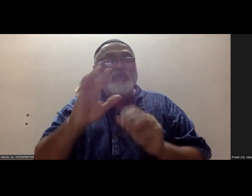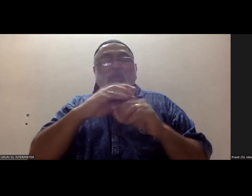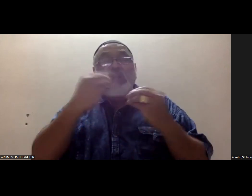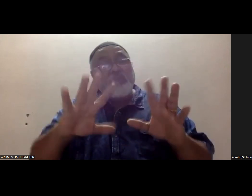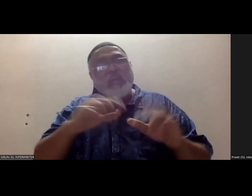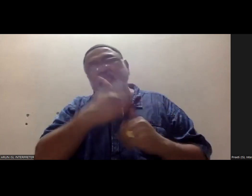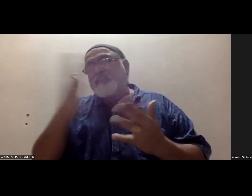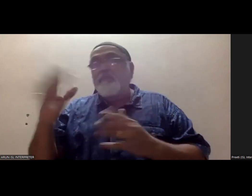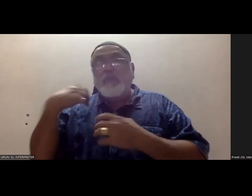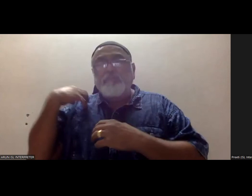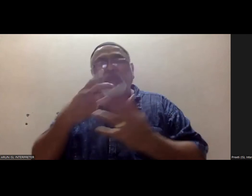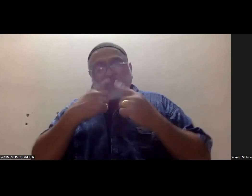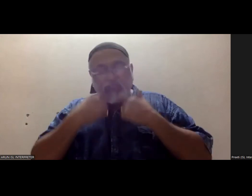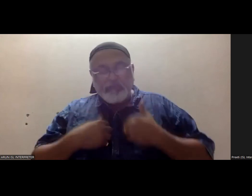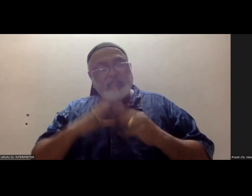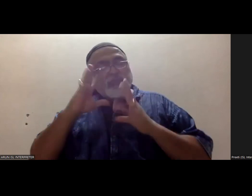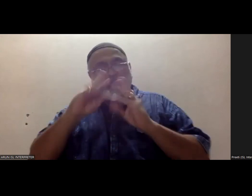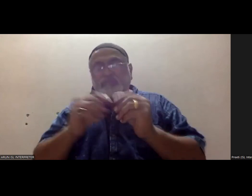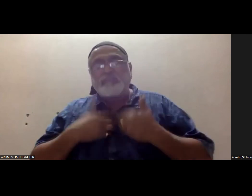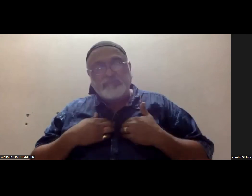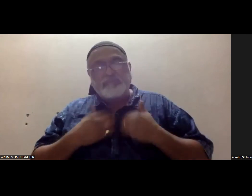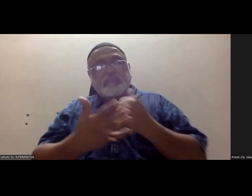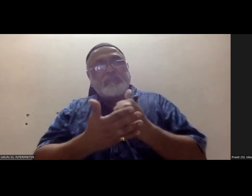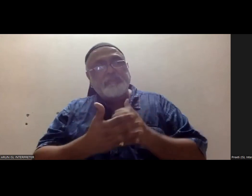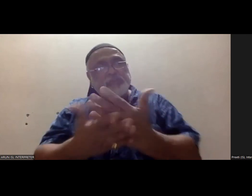Is that okay with everyone?